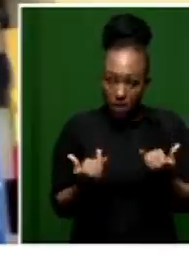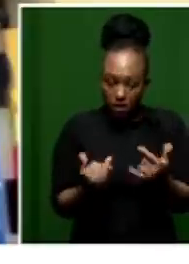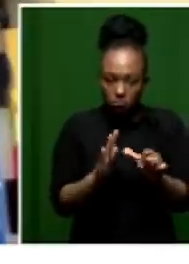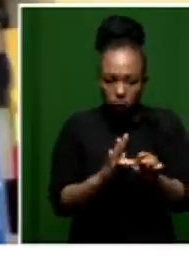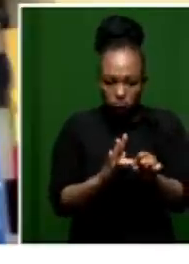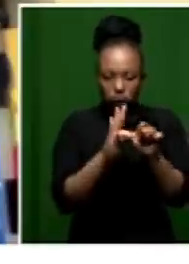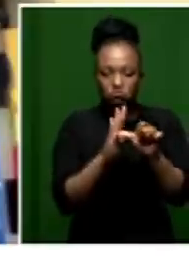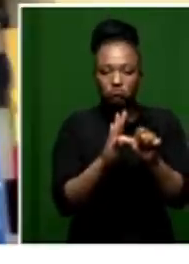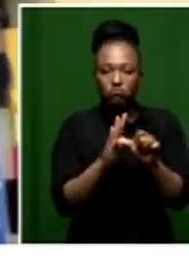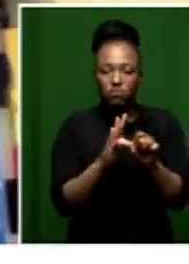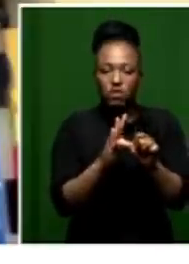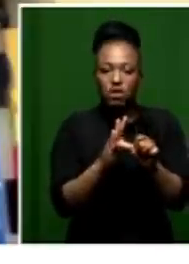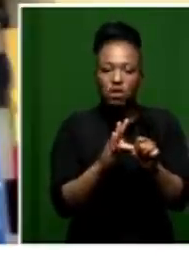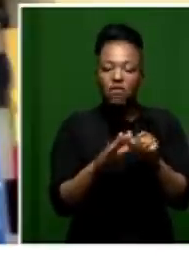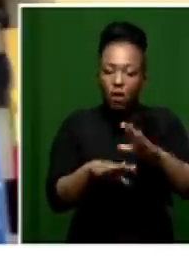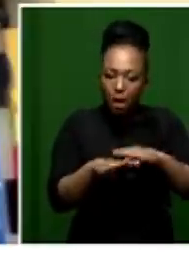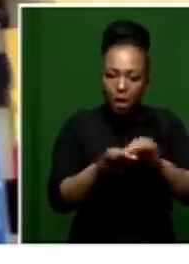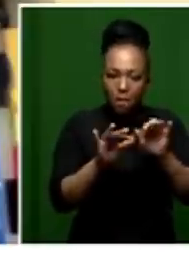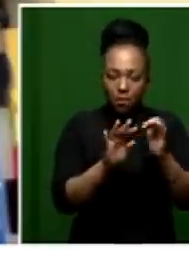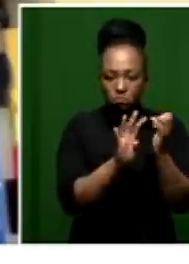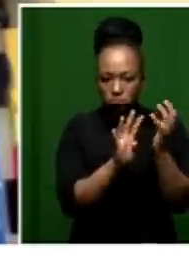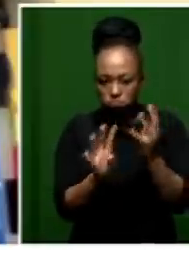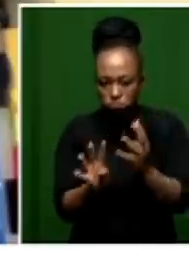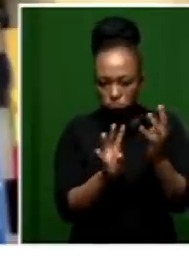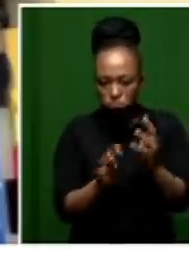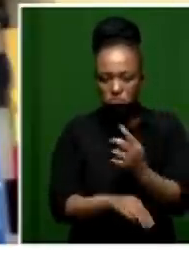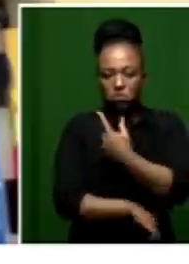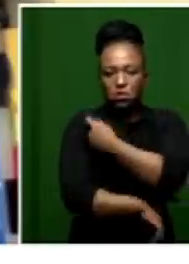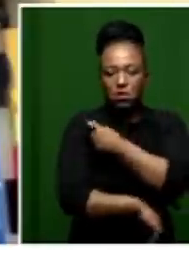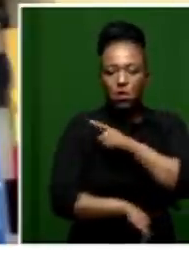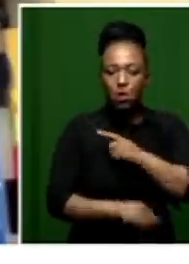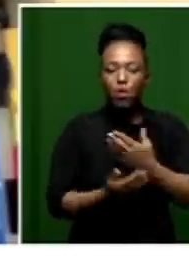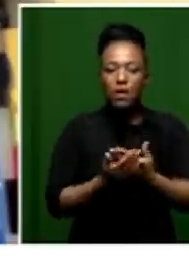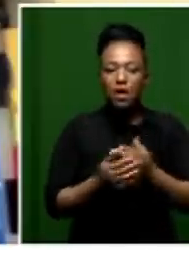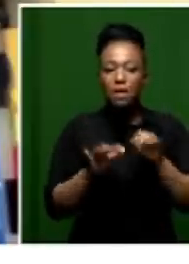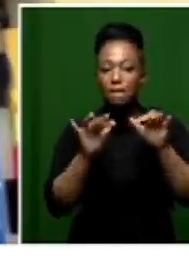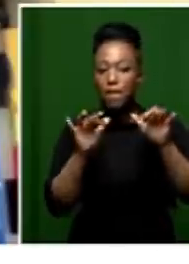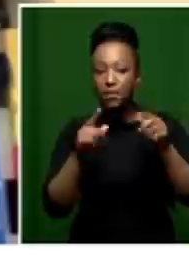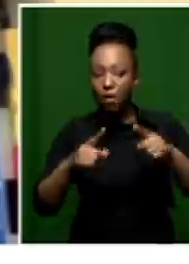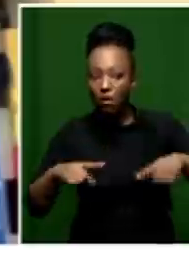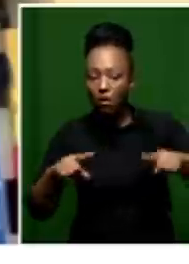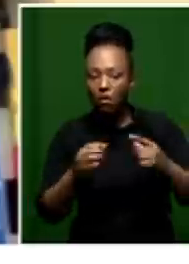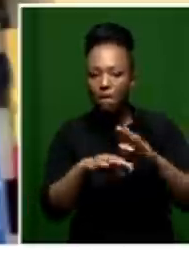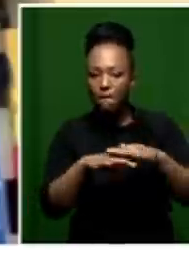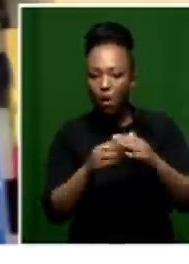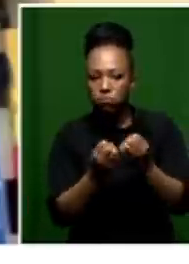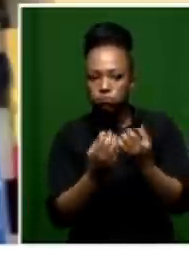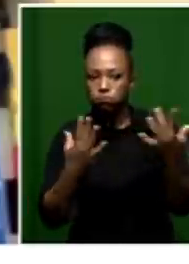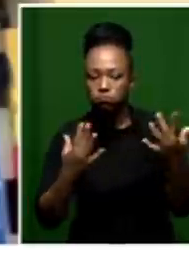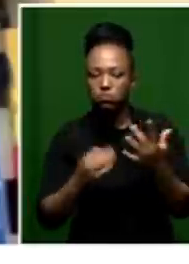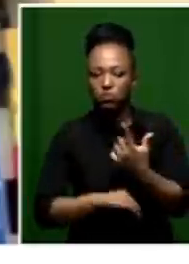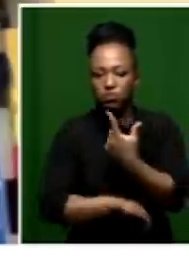to try to really increase vaccination, so we can get some kind of population immunity, yeah, and see